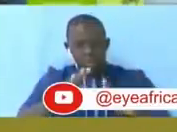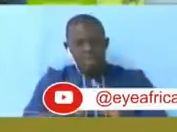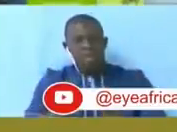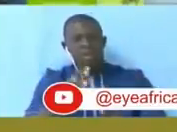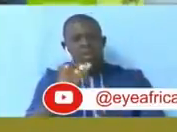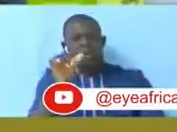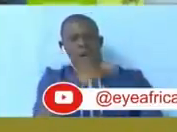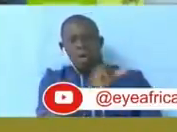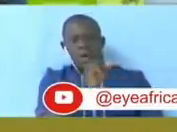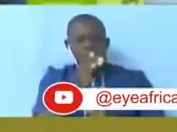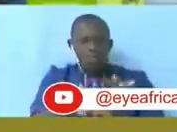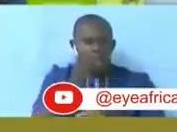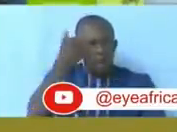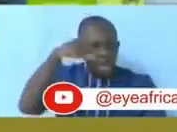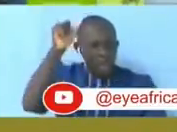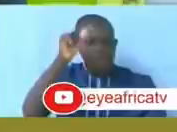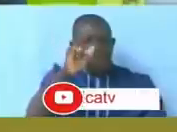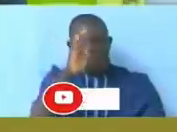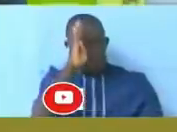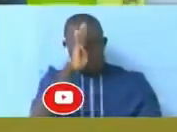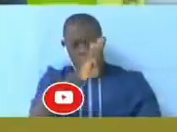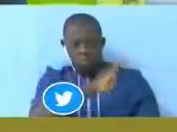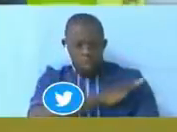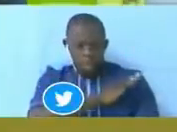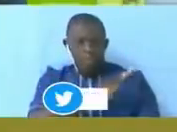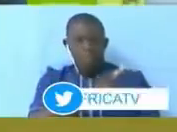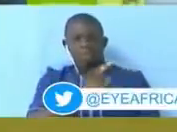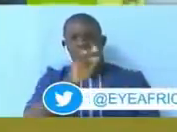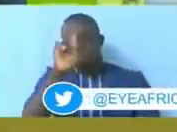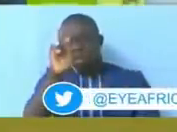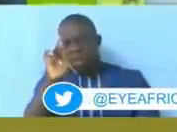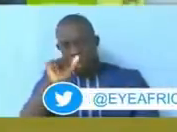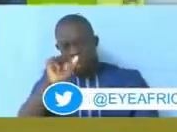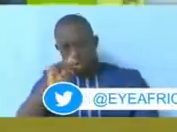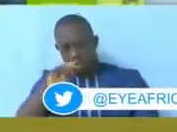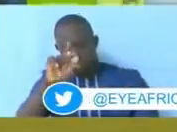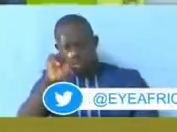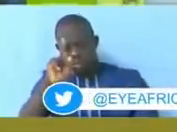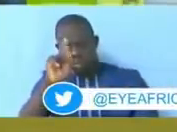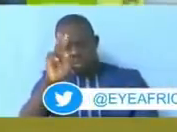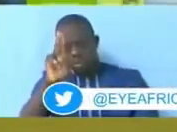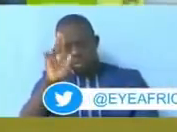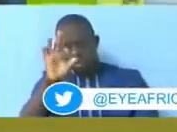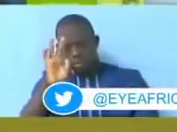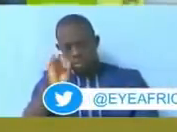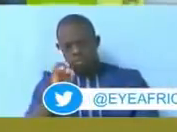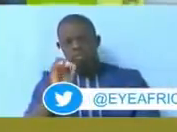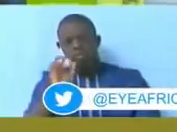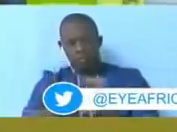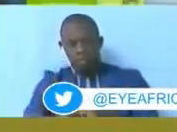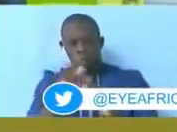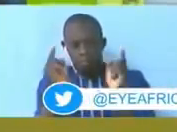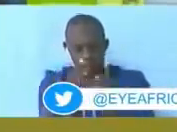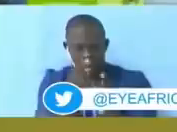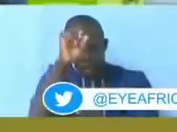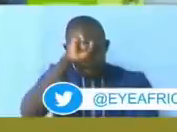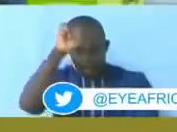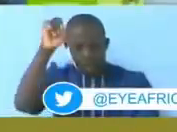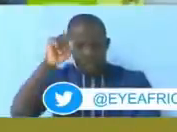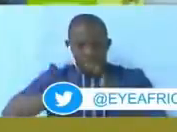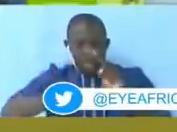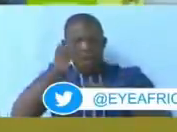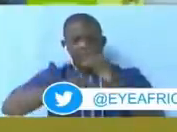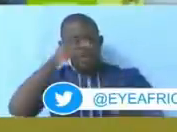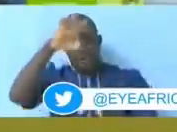elders of Buyam and Kankuntu went to meet him after the elections. Buyam nin Kankuntu alifalu ikafutanyo